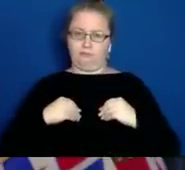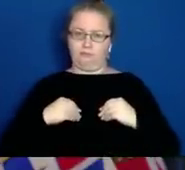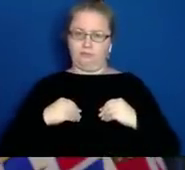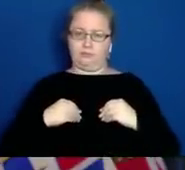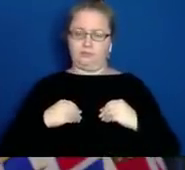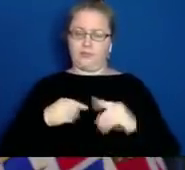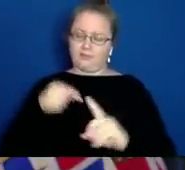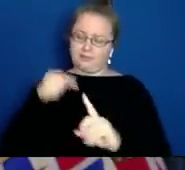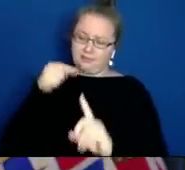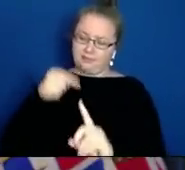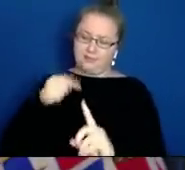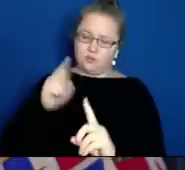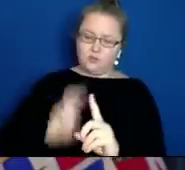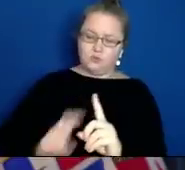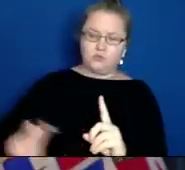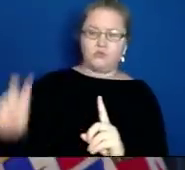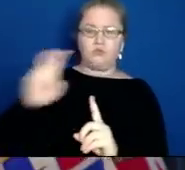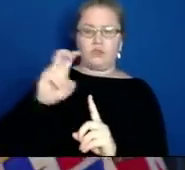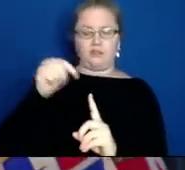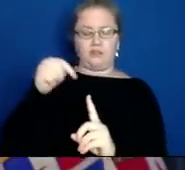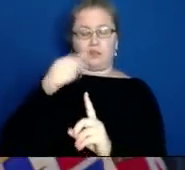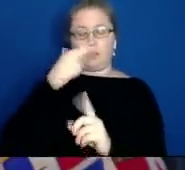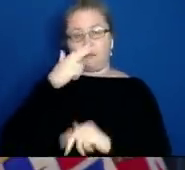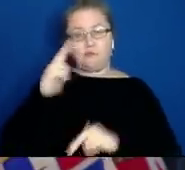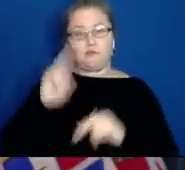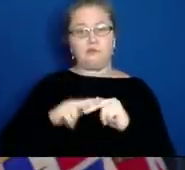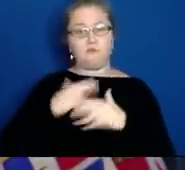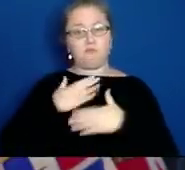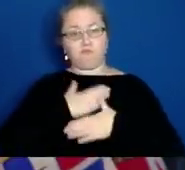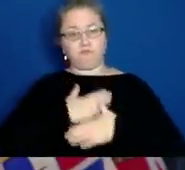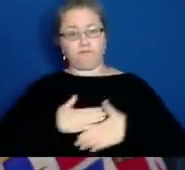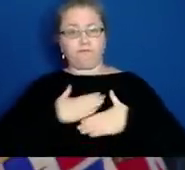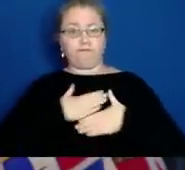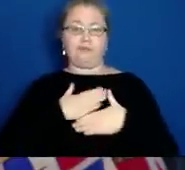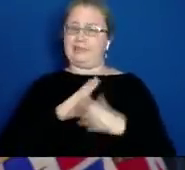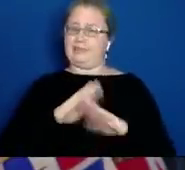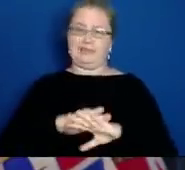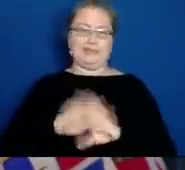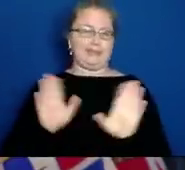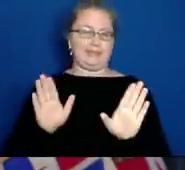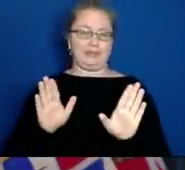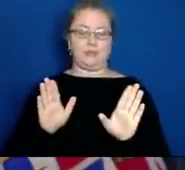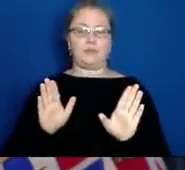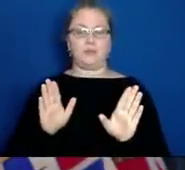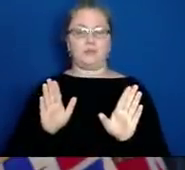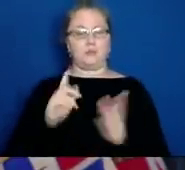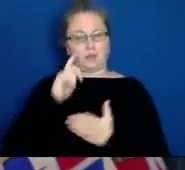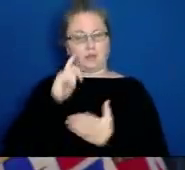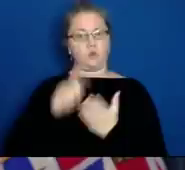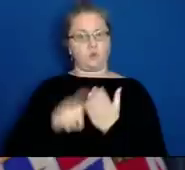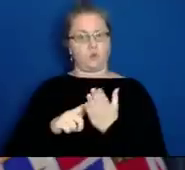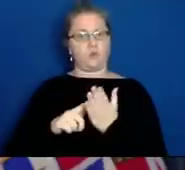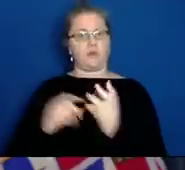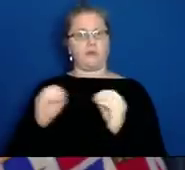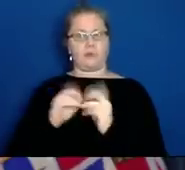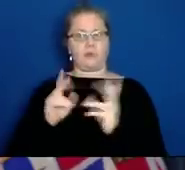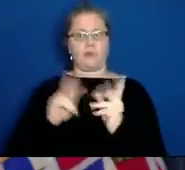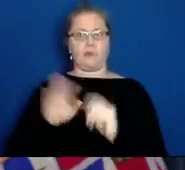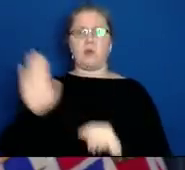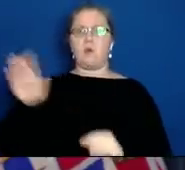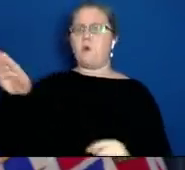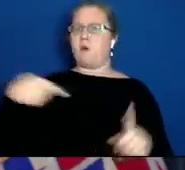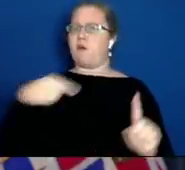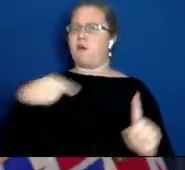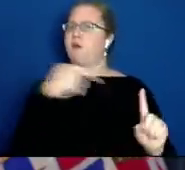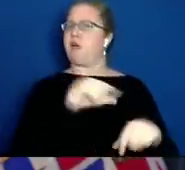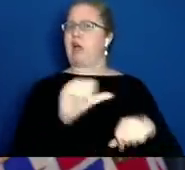challenging sometimes to be able to understand. And I know I've started to get concerns from people again that they're seeing Alberta license plates